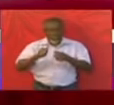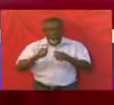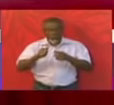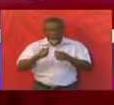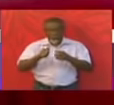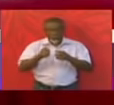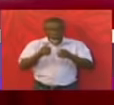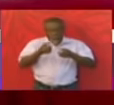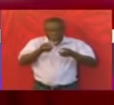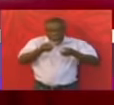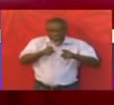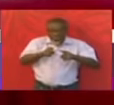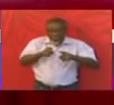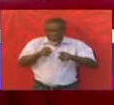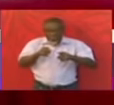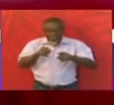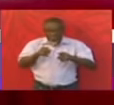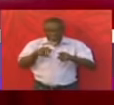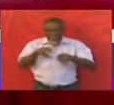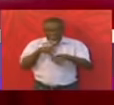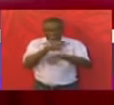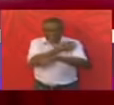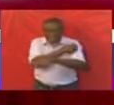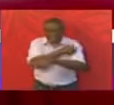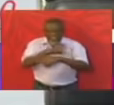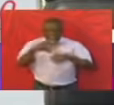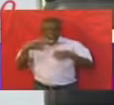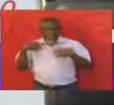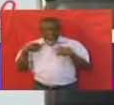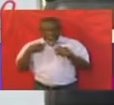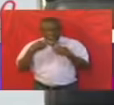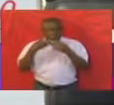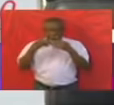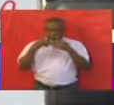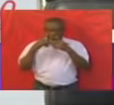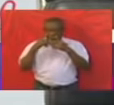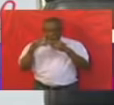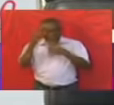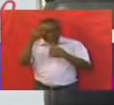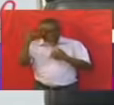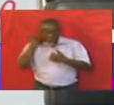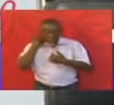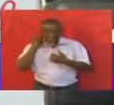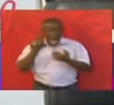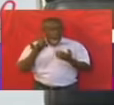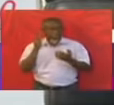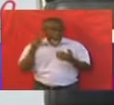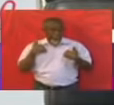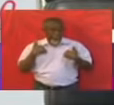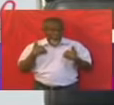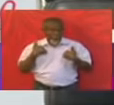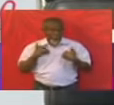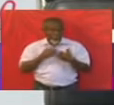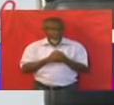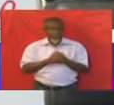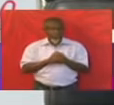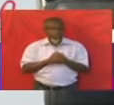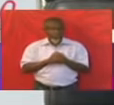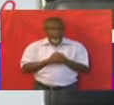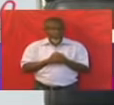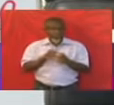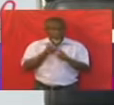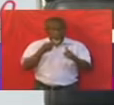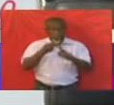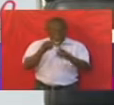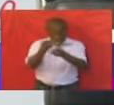that non-pregnant individuals receive? So good question again. So pregnant women, from the data, from the